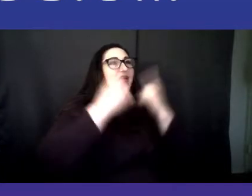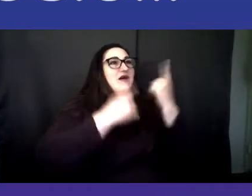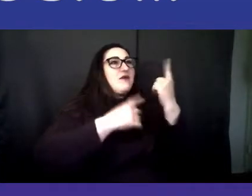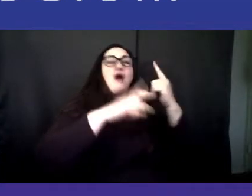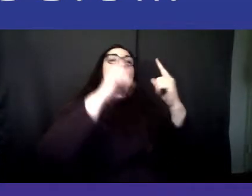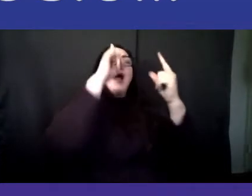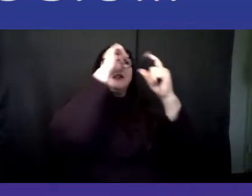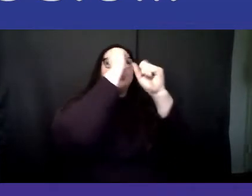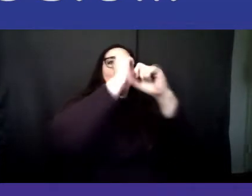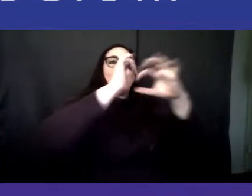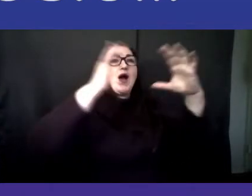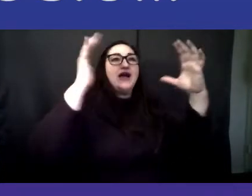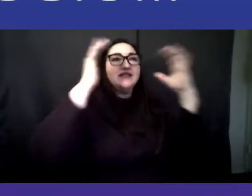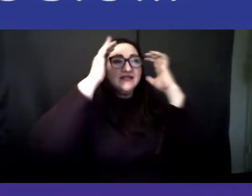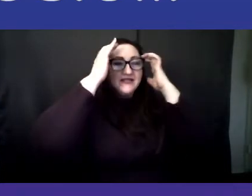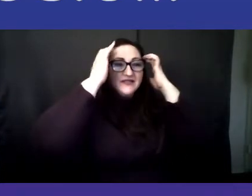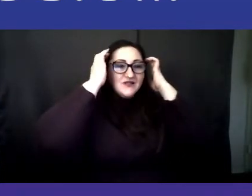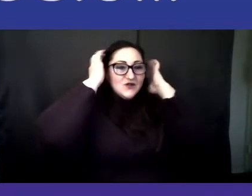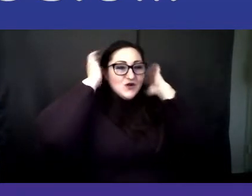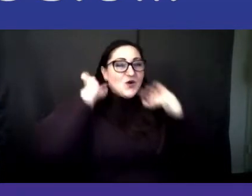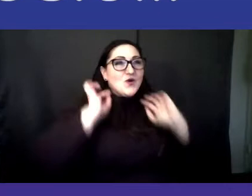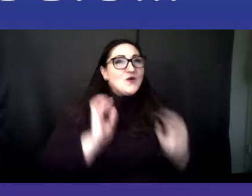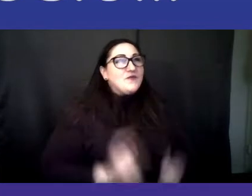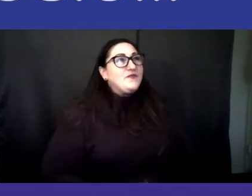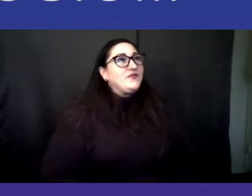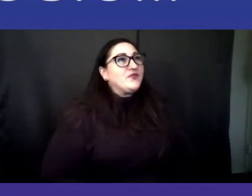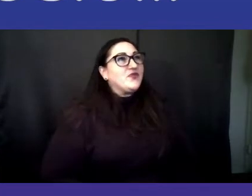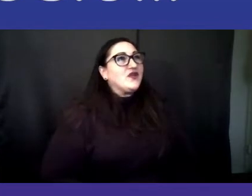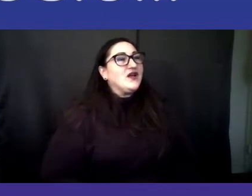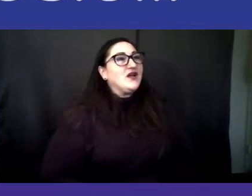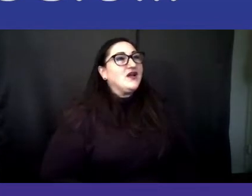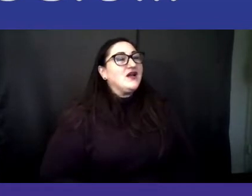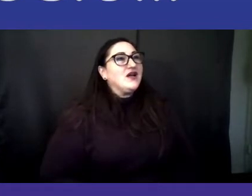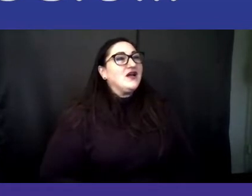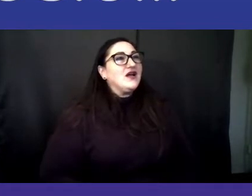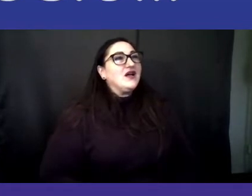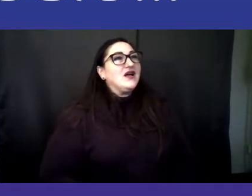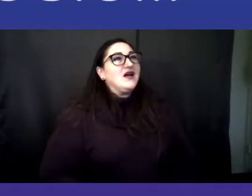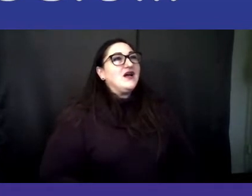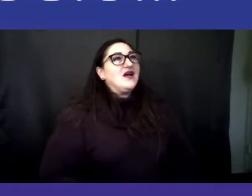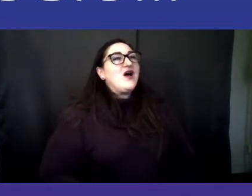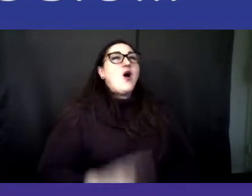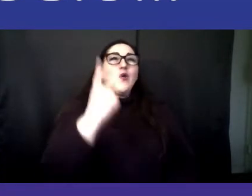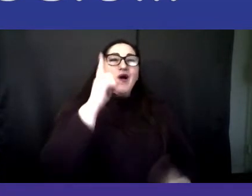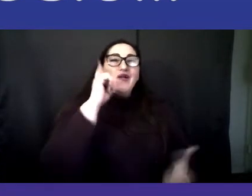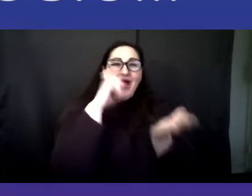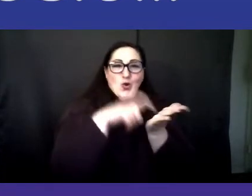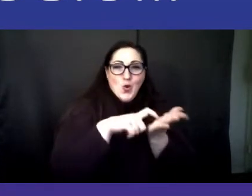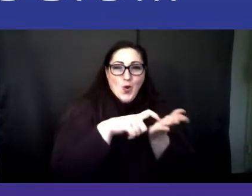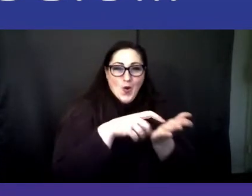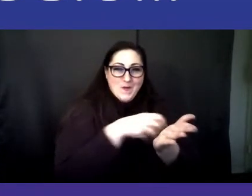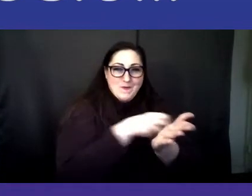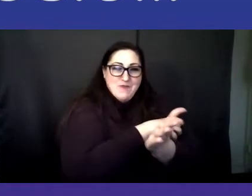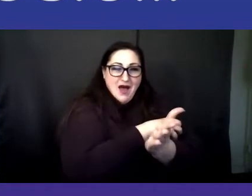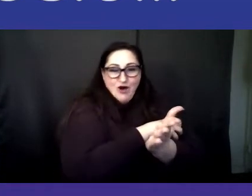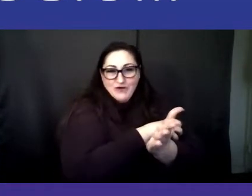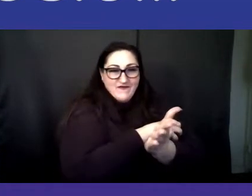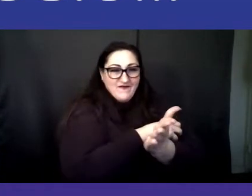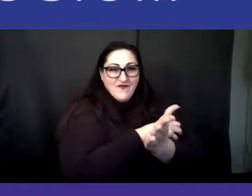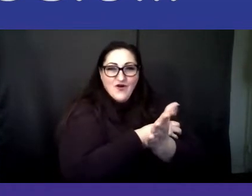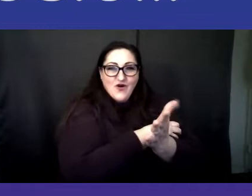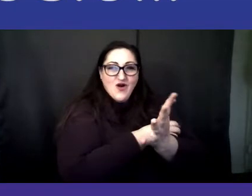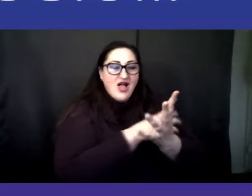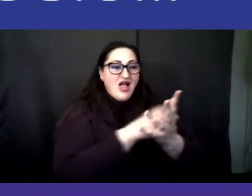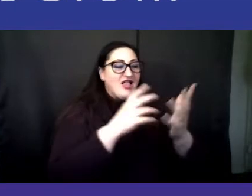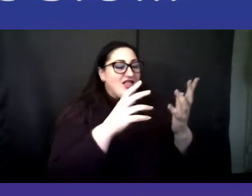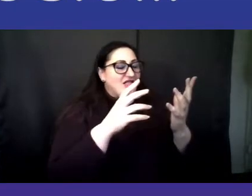one thing I've noticed in the very powerful facilitation technique of dreaming, which is really helpful in a lot of